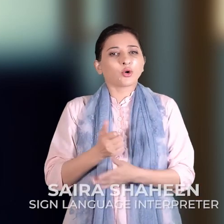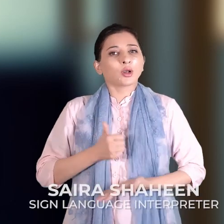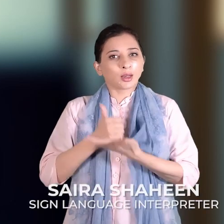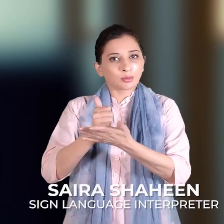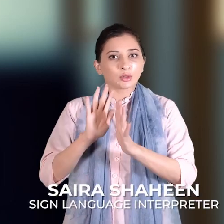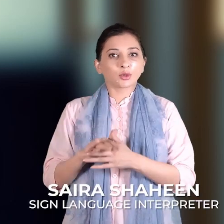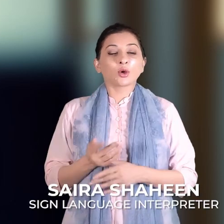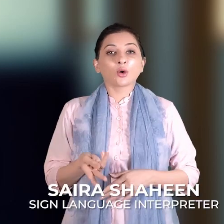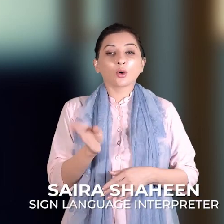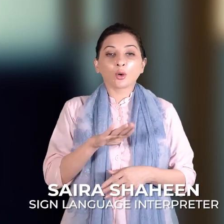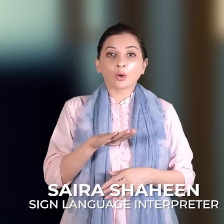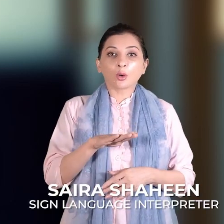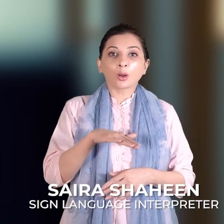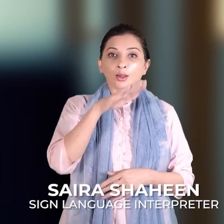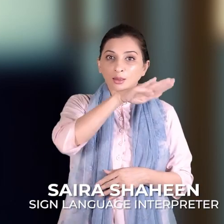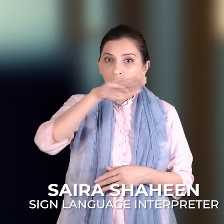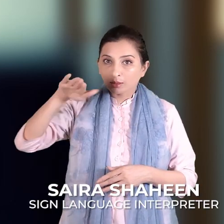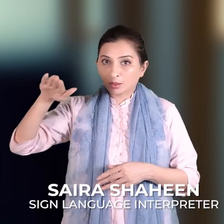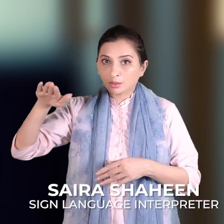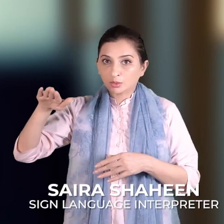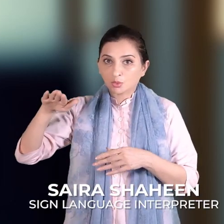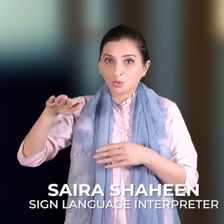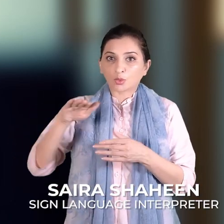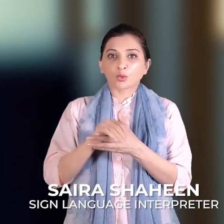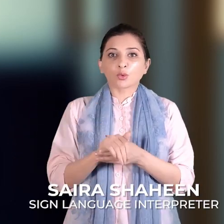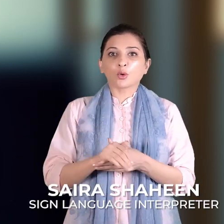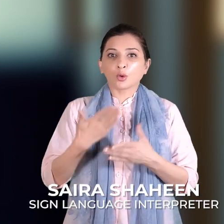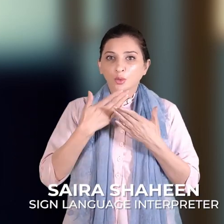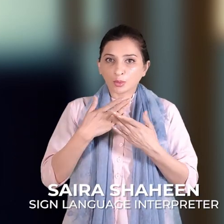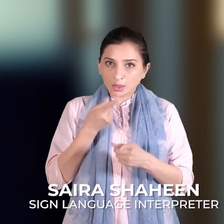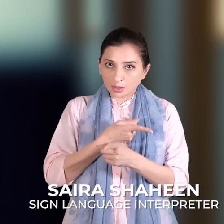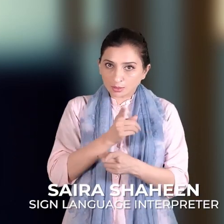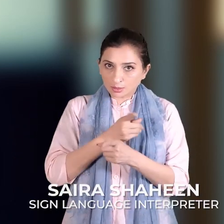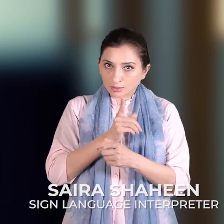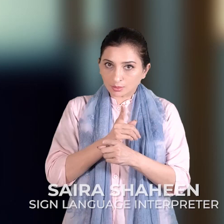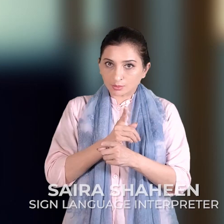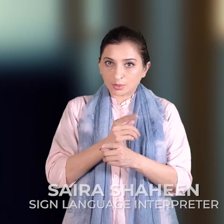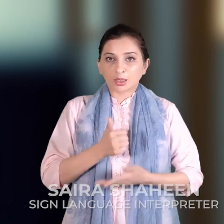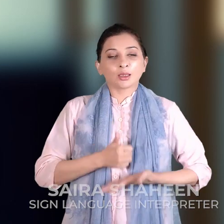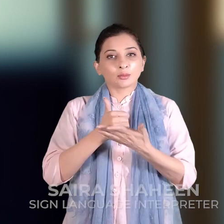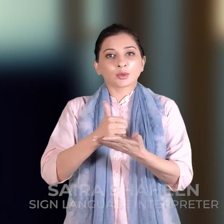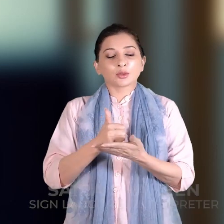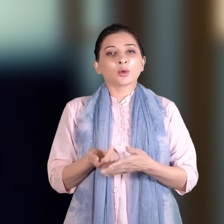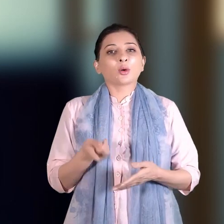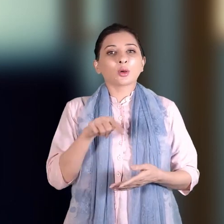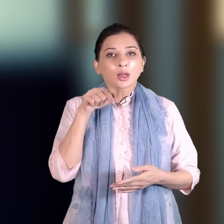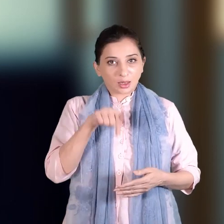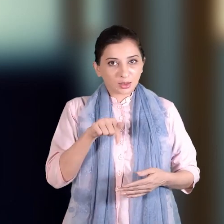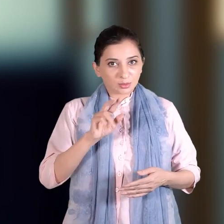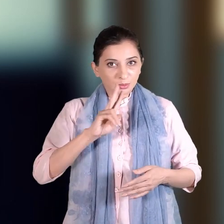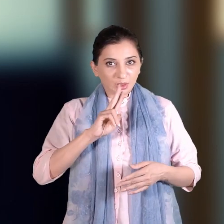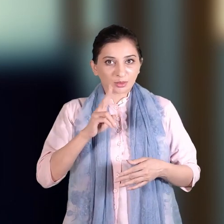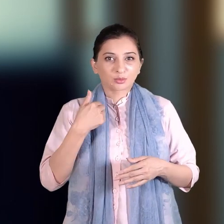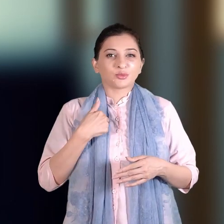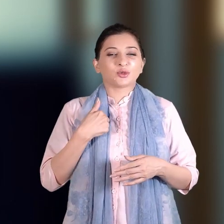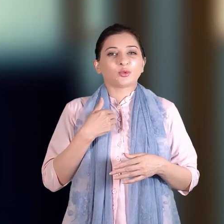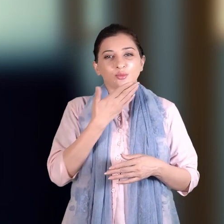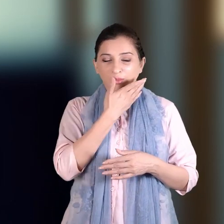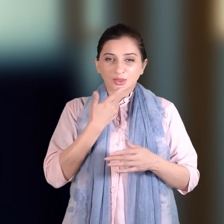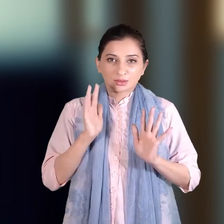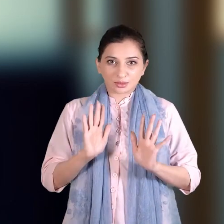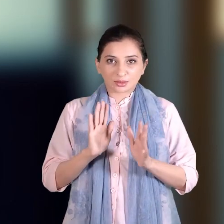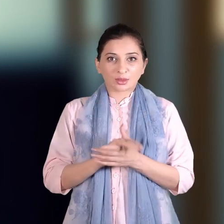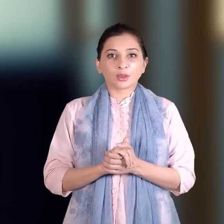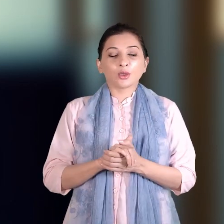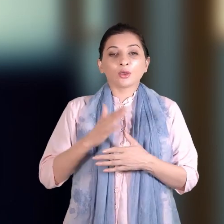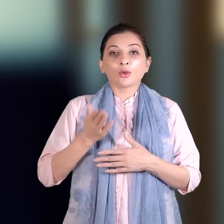for the higher education sector. Today, I'm going to be talking about a topic which is very close to my heart and